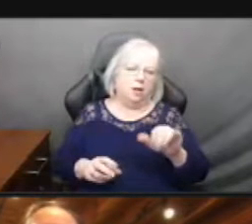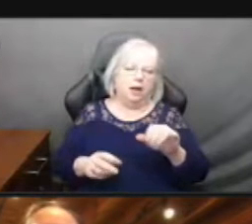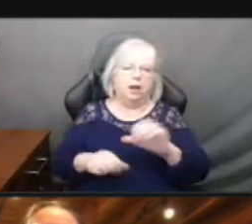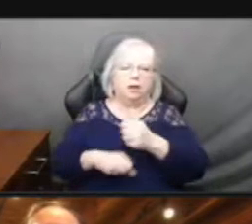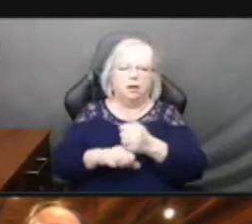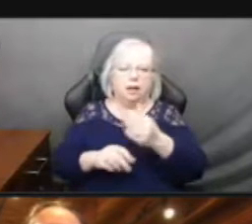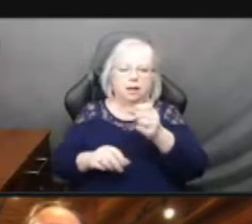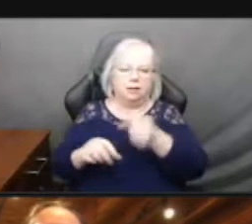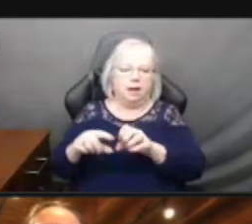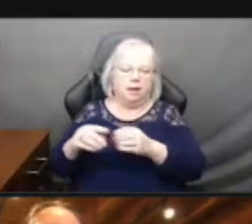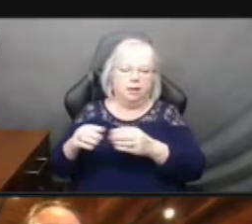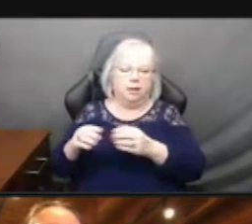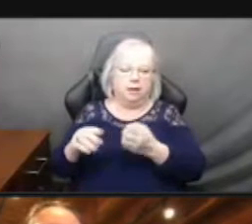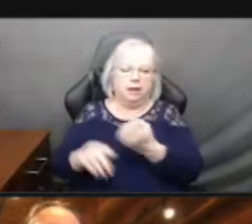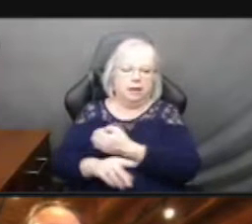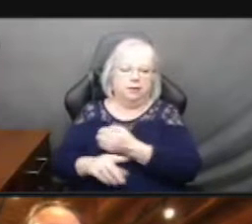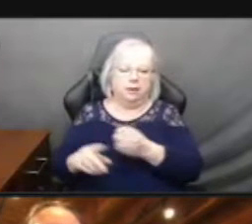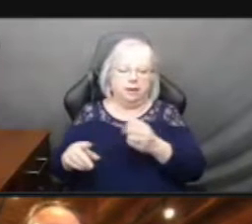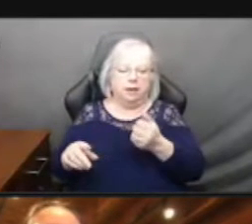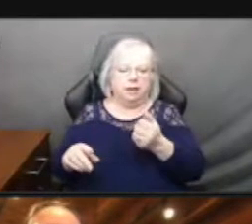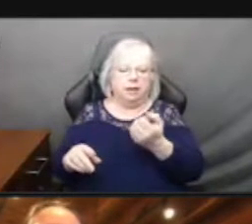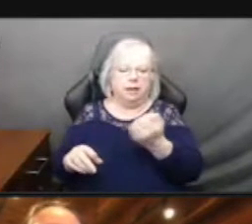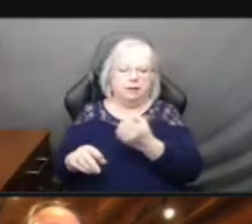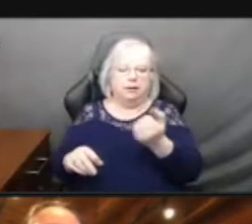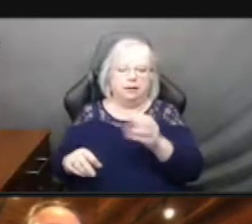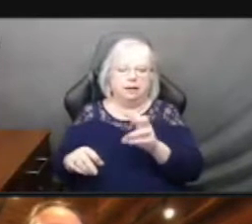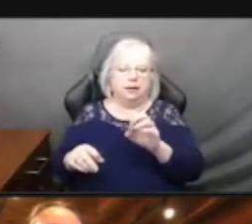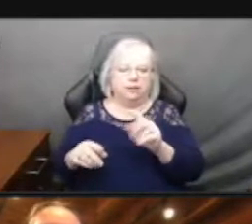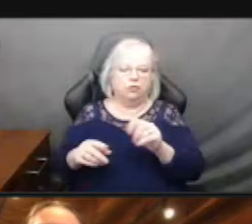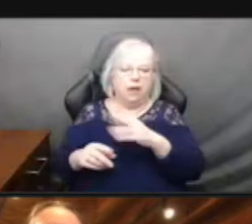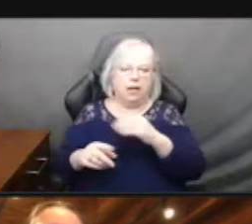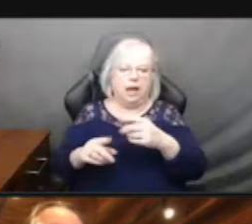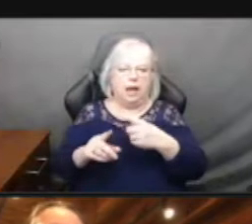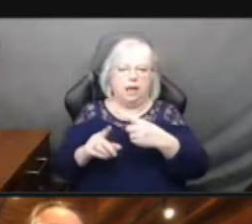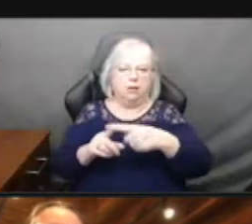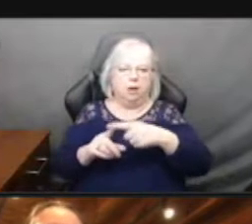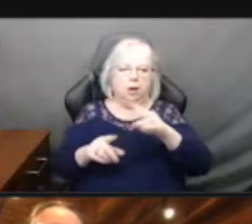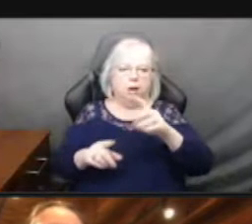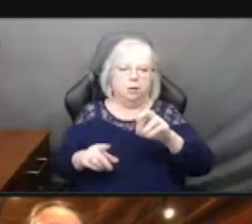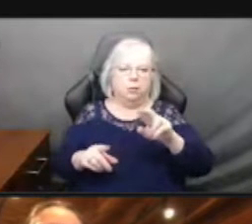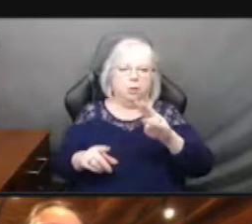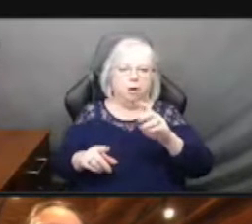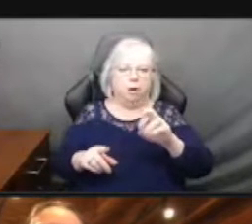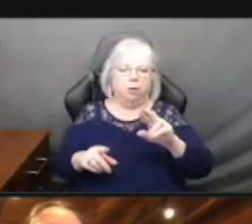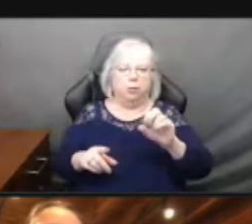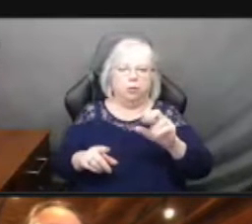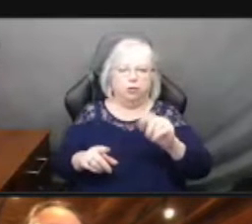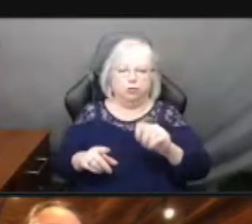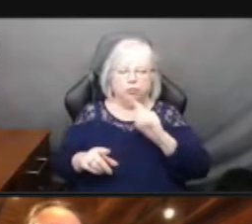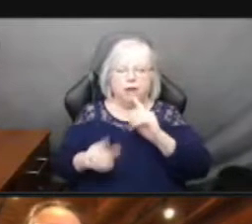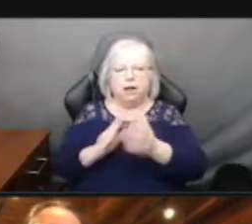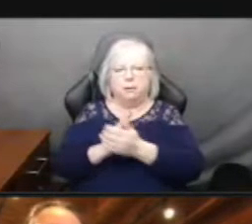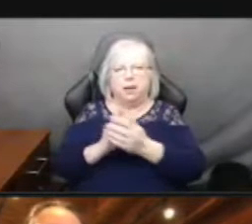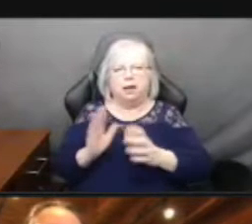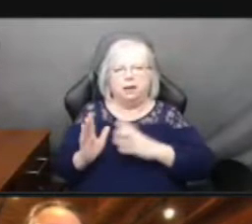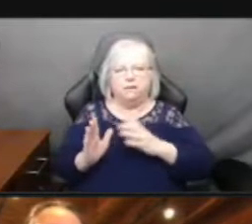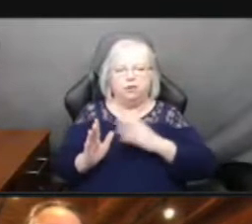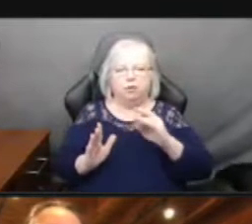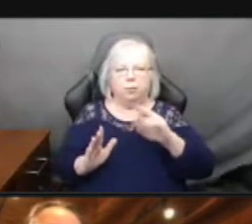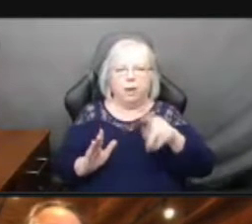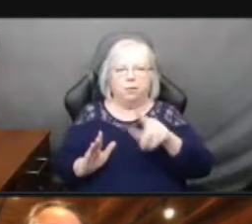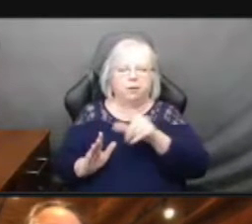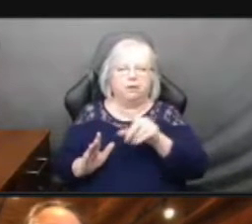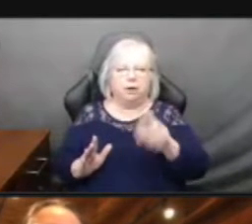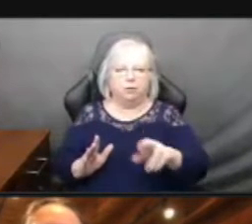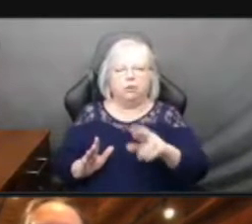corner of East 16th Street and Barber Street, Little Rock, Arkansas, amending the official zoning map of the city of Little Rock, Arkansas, and for the